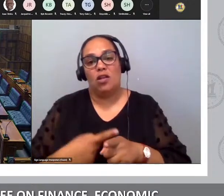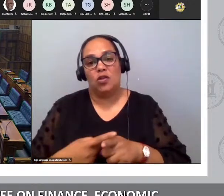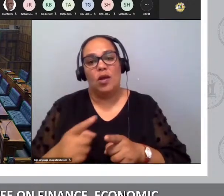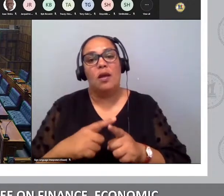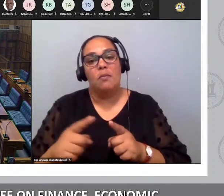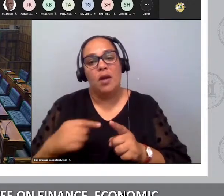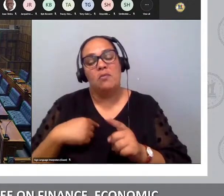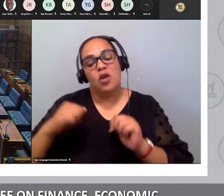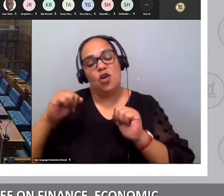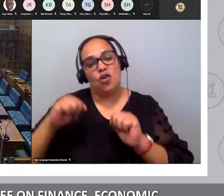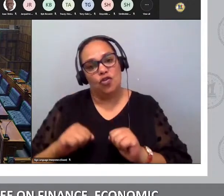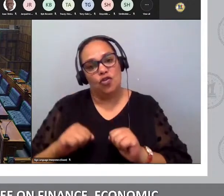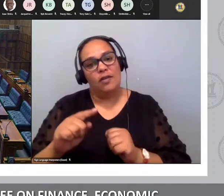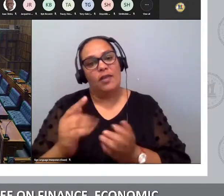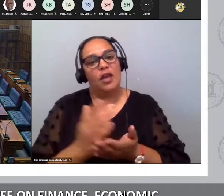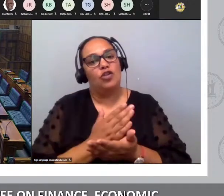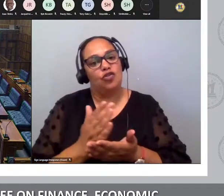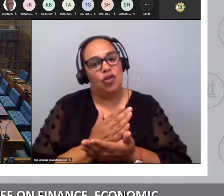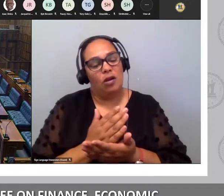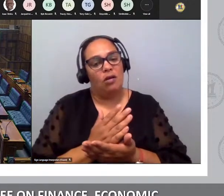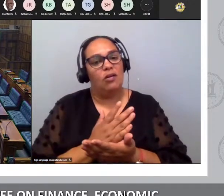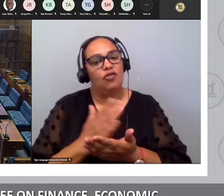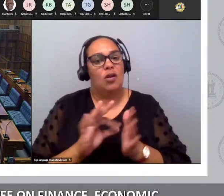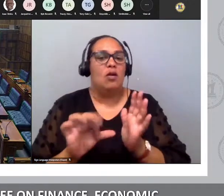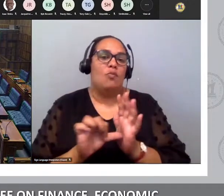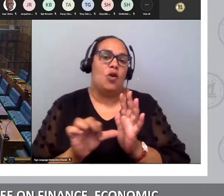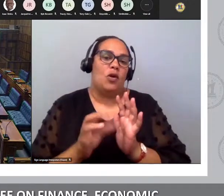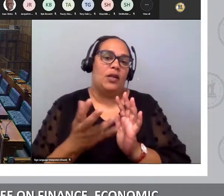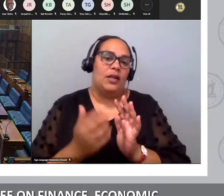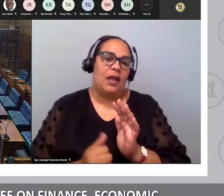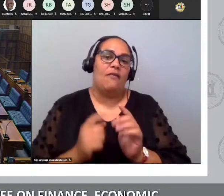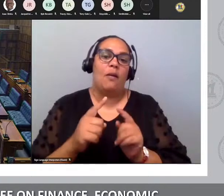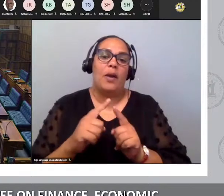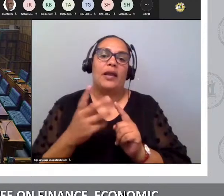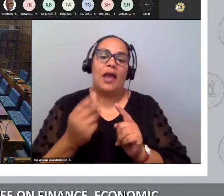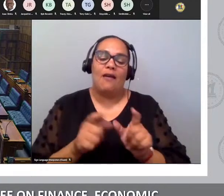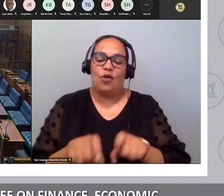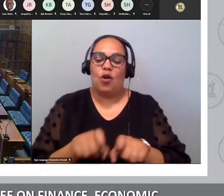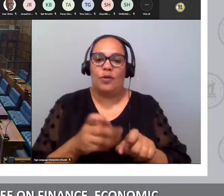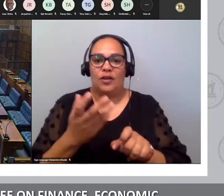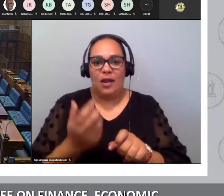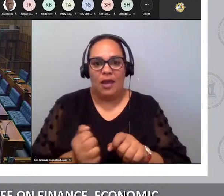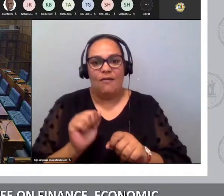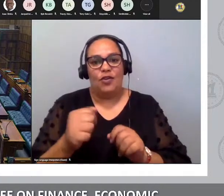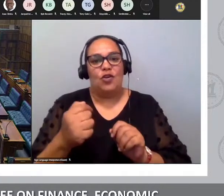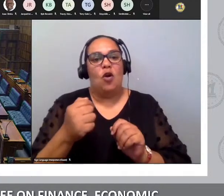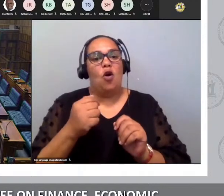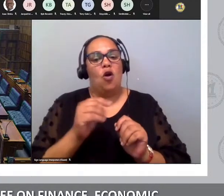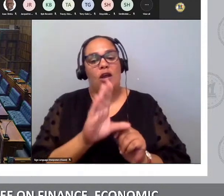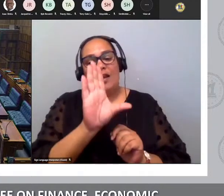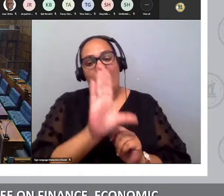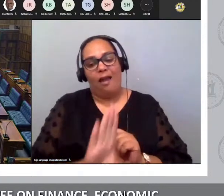that um these are shared shared priorities especially because there is competition on the continent with regards to um